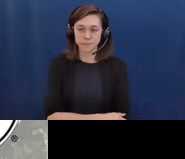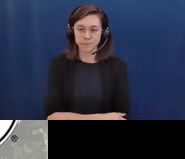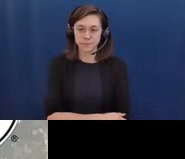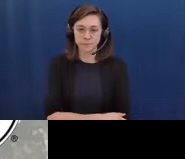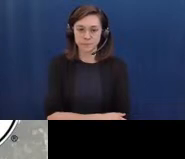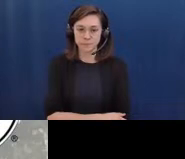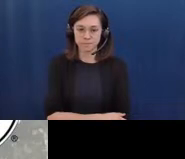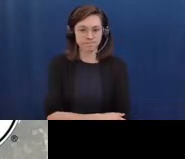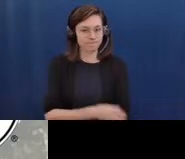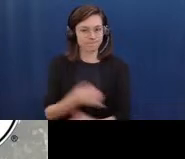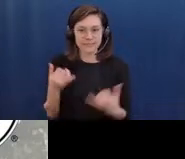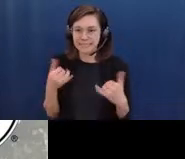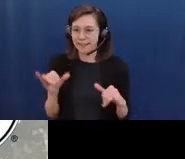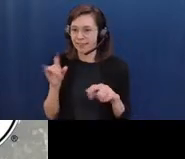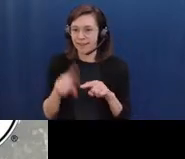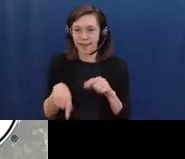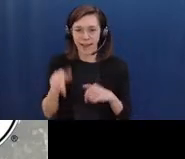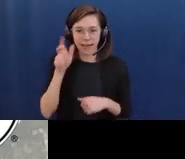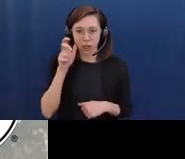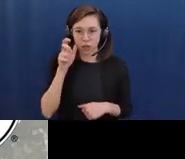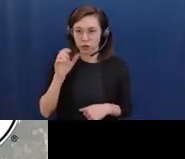Still can't hear Bruce.